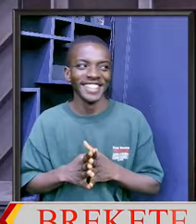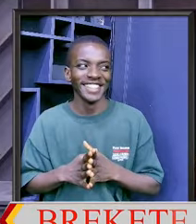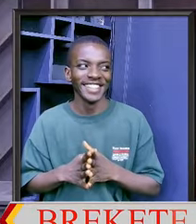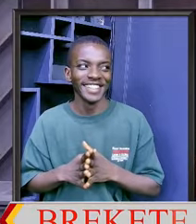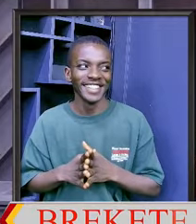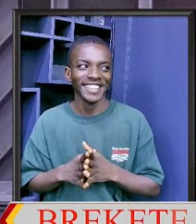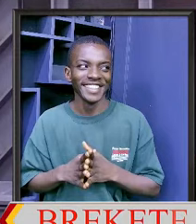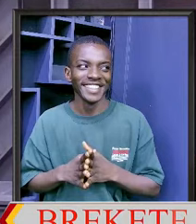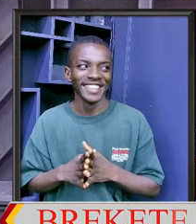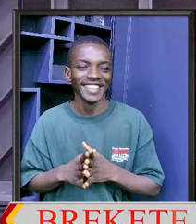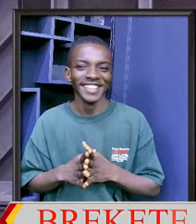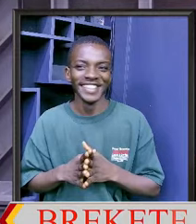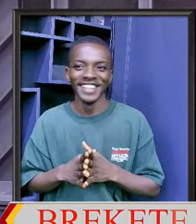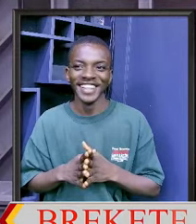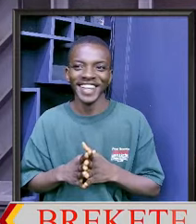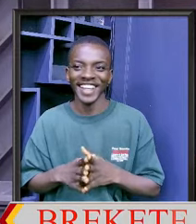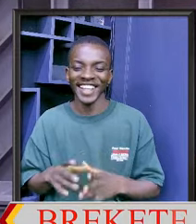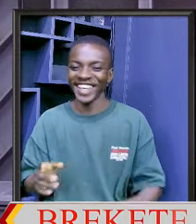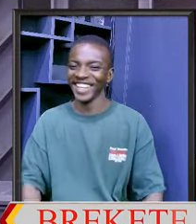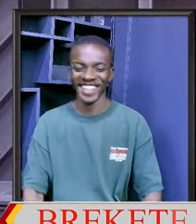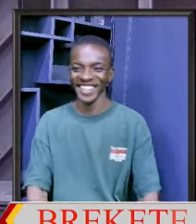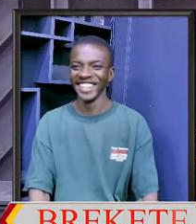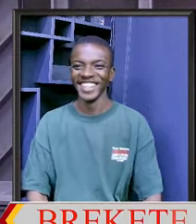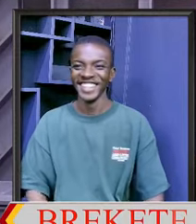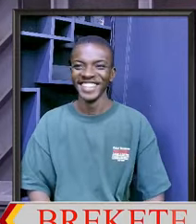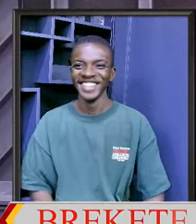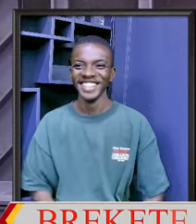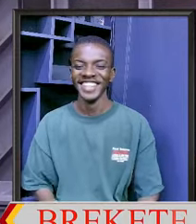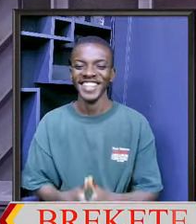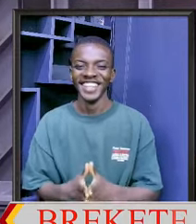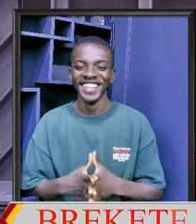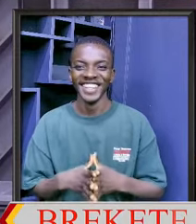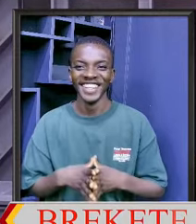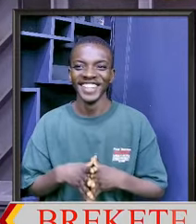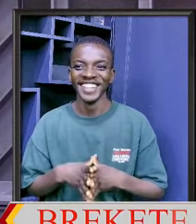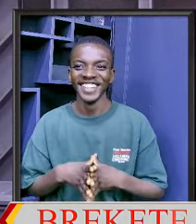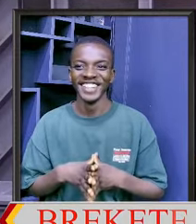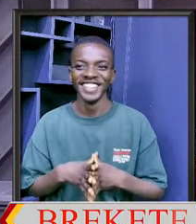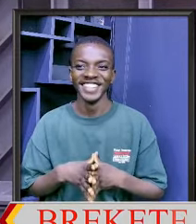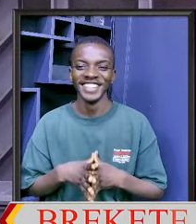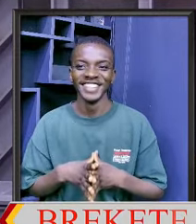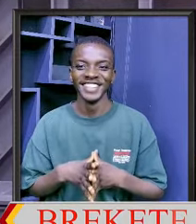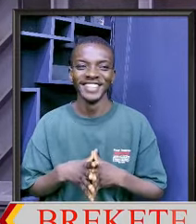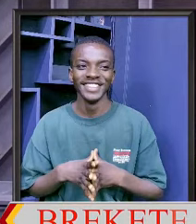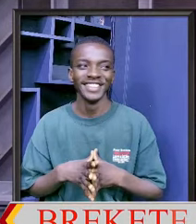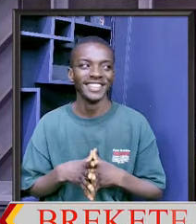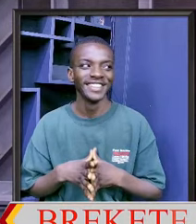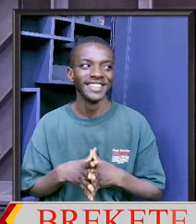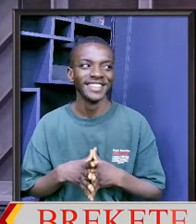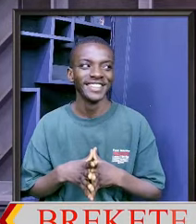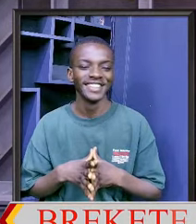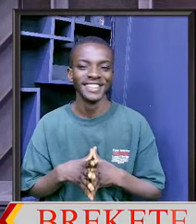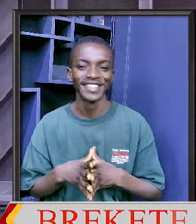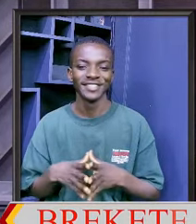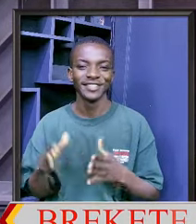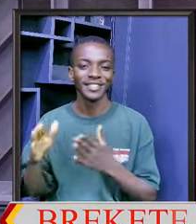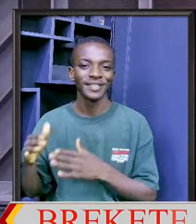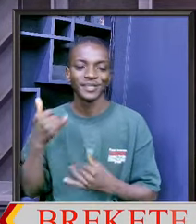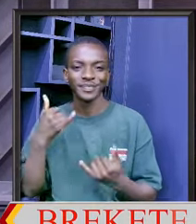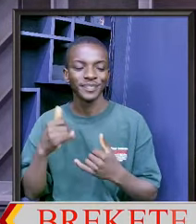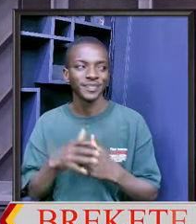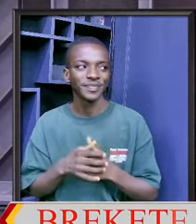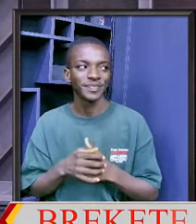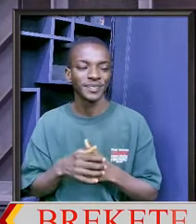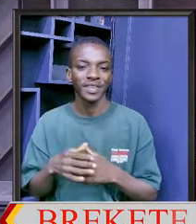sir. You feel like say, Kelechi, day over, impressed with this man. Okay, make we leave call first so that